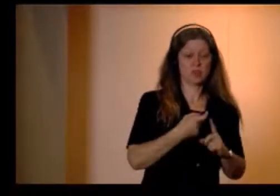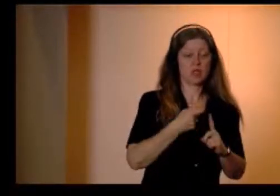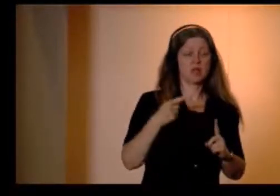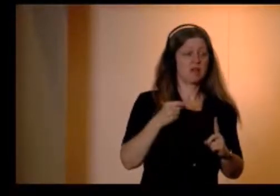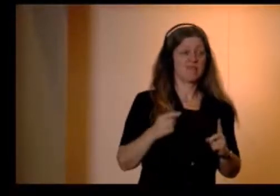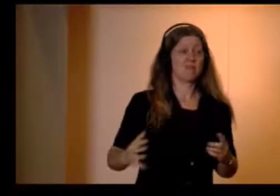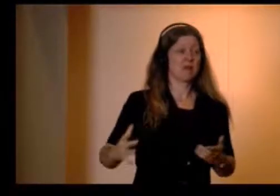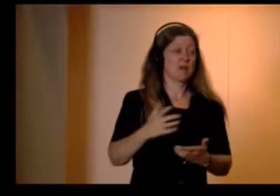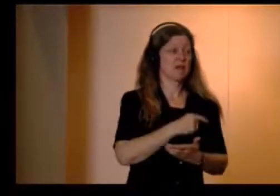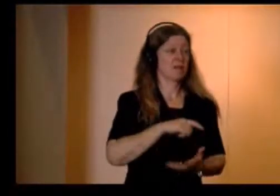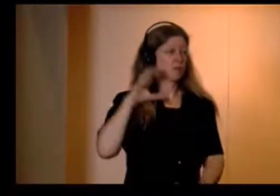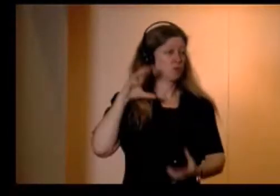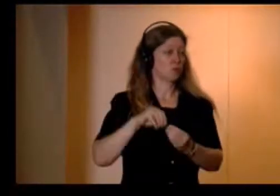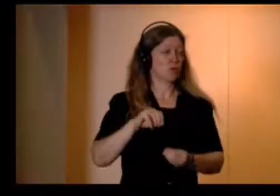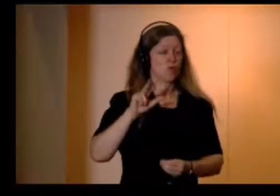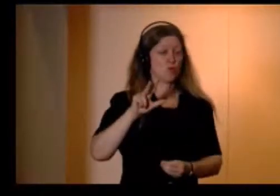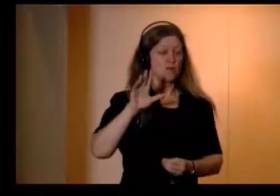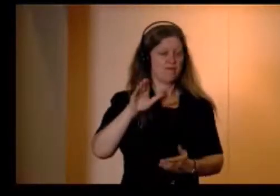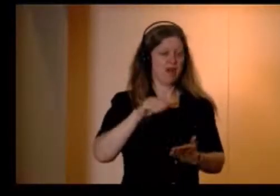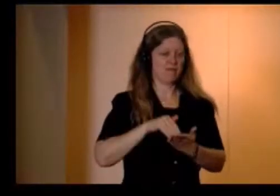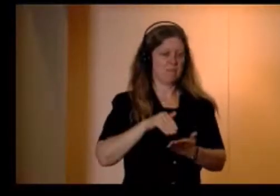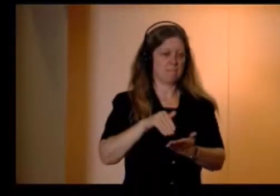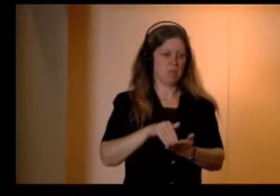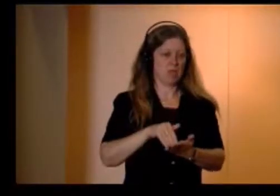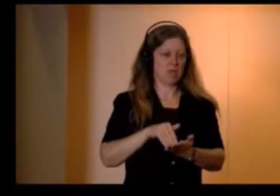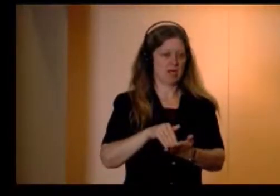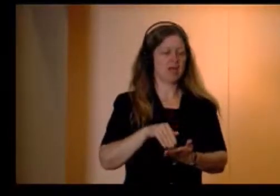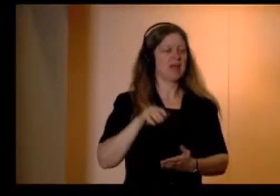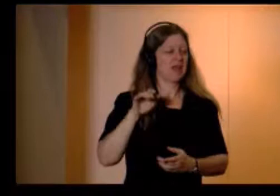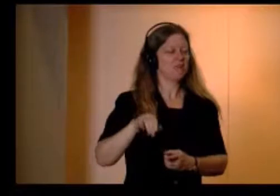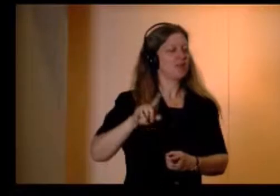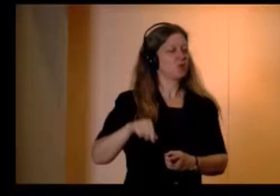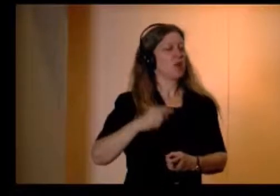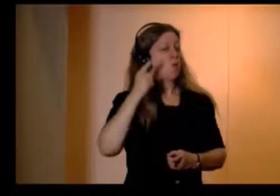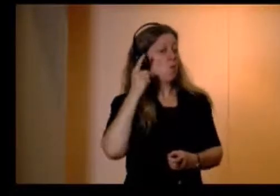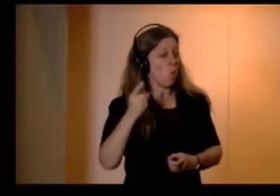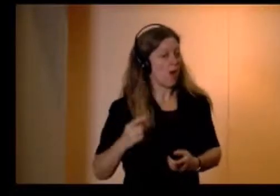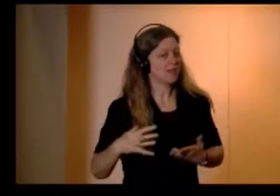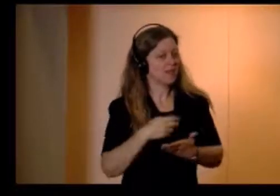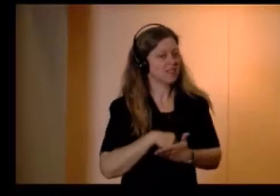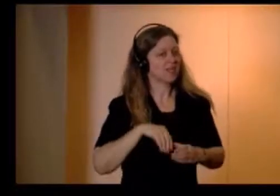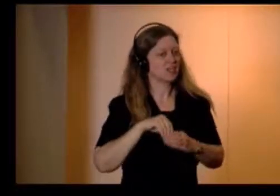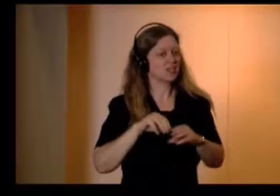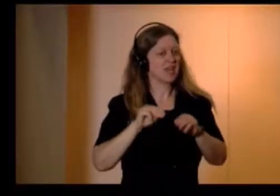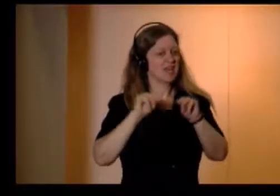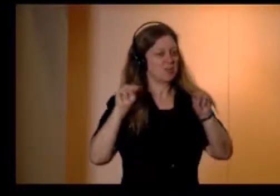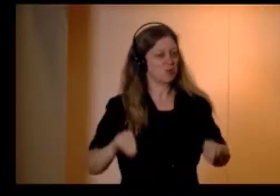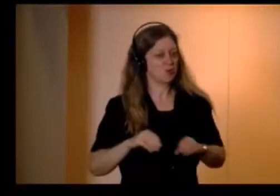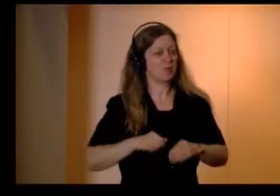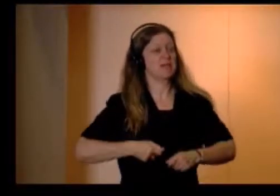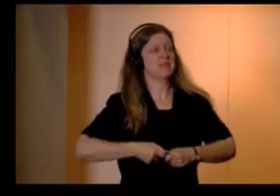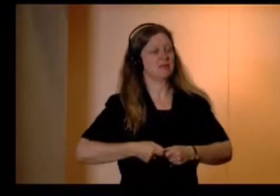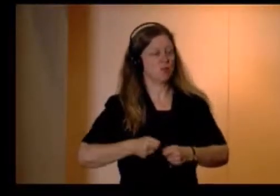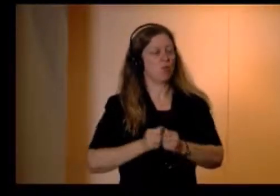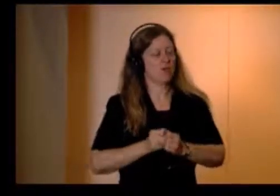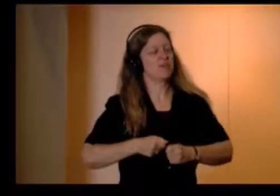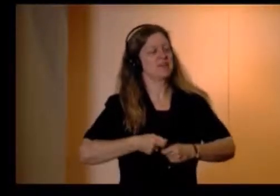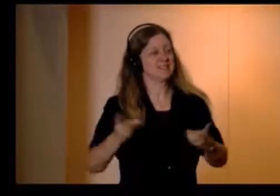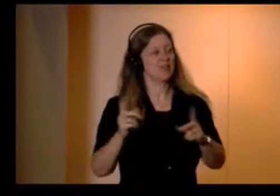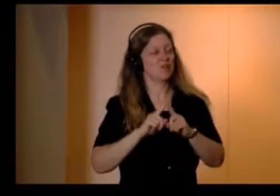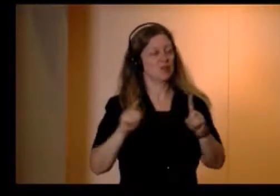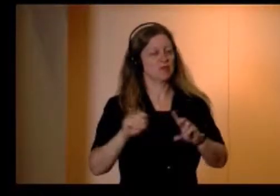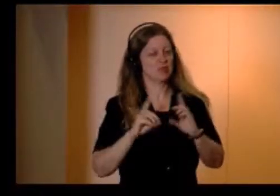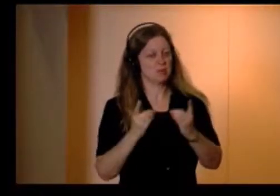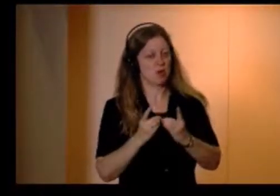in it. And that collection is just one collection in a museum with several different departments. And that museum is just one museum in an institution with